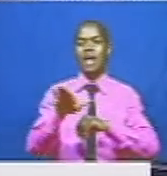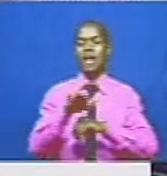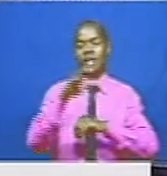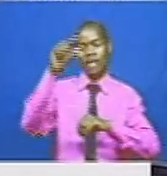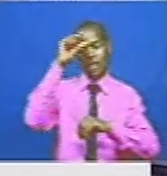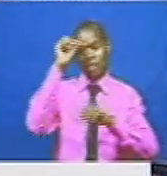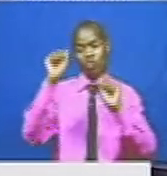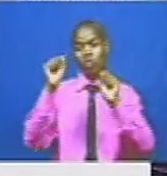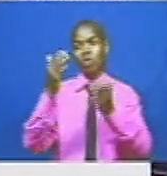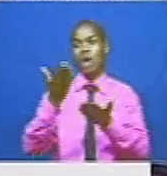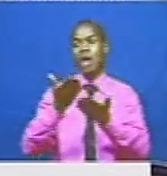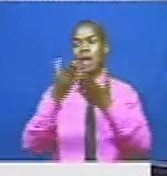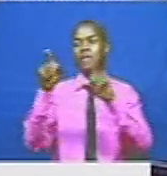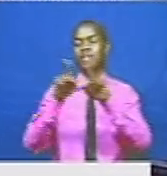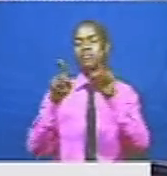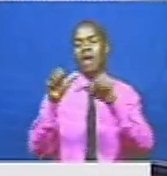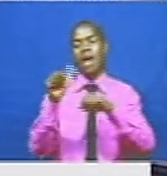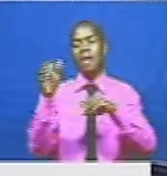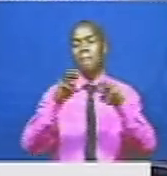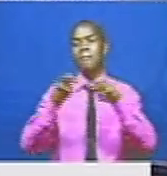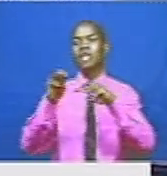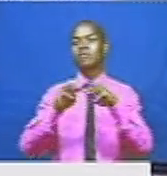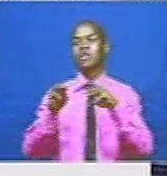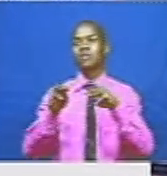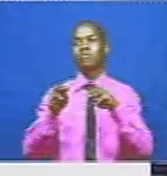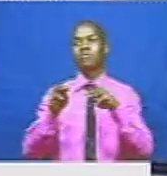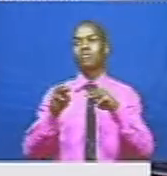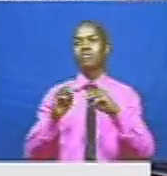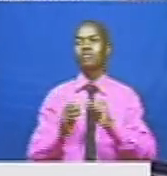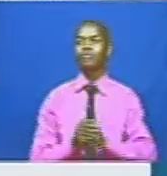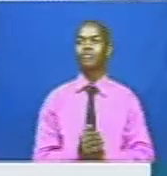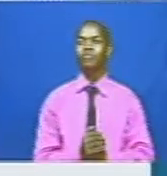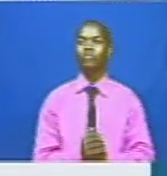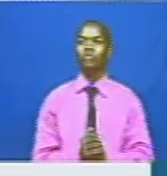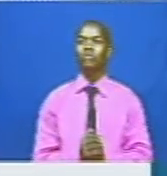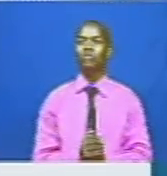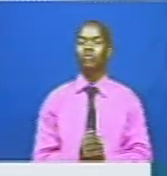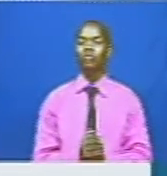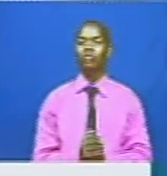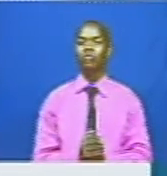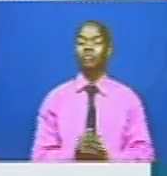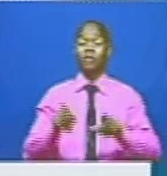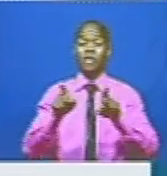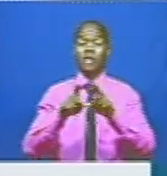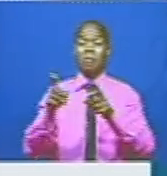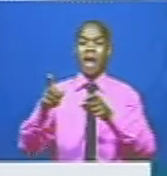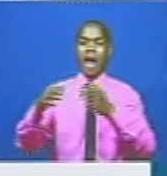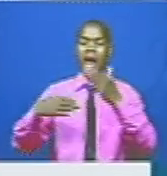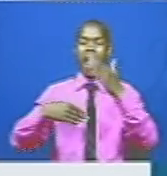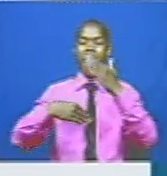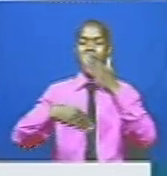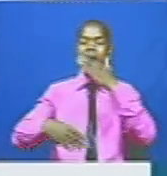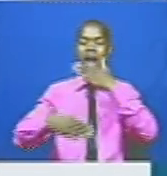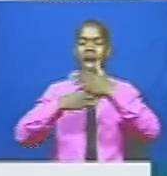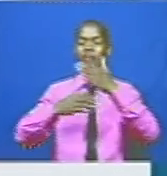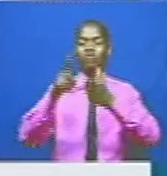the, as I said, attraction management, and all that, and the tour operators as well. Okay. Yeah, just to add on what you have said, marketing